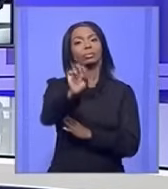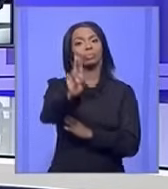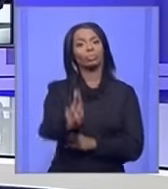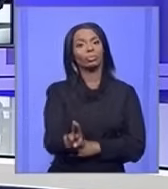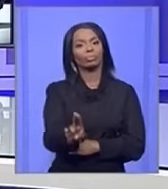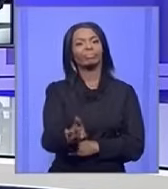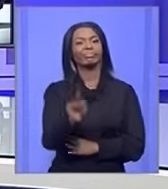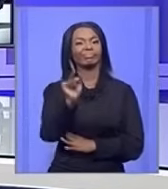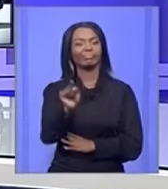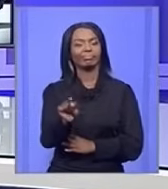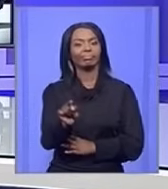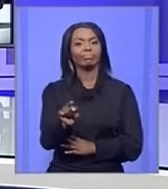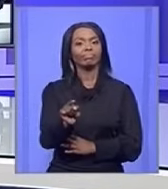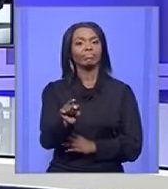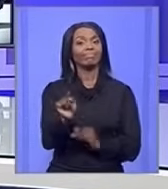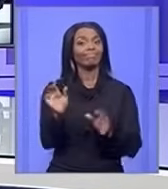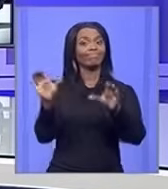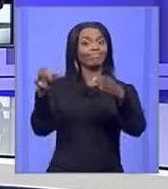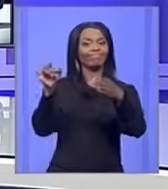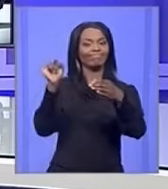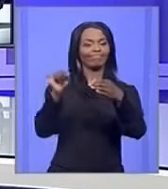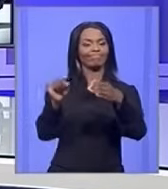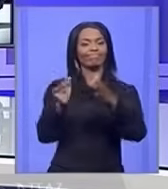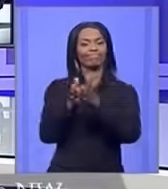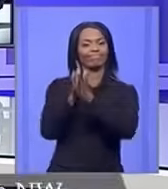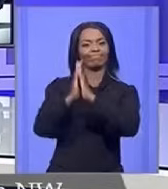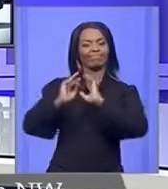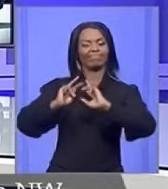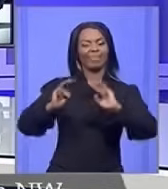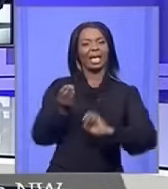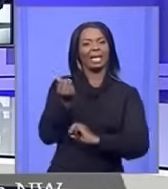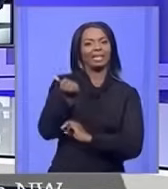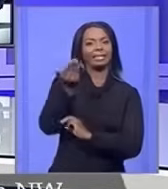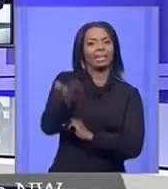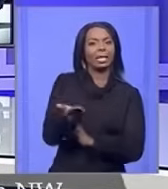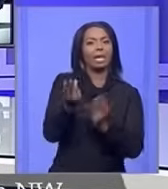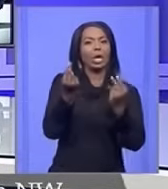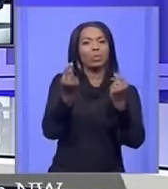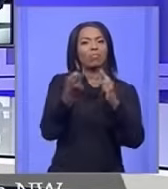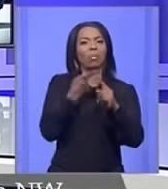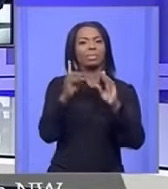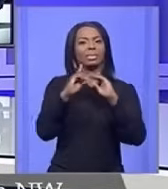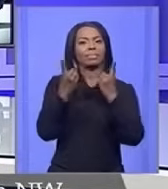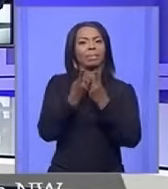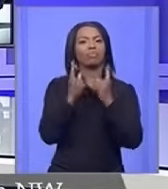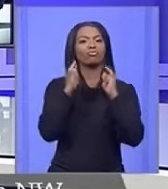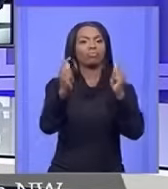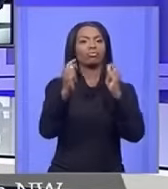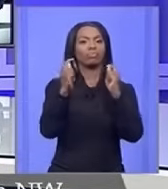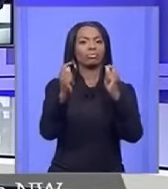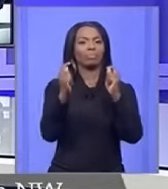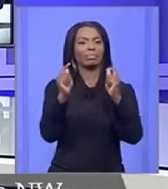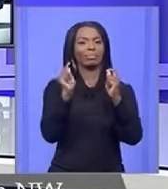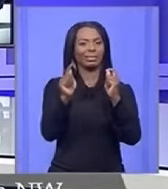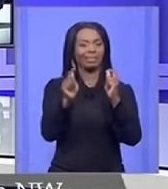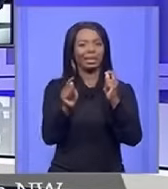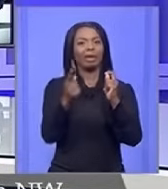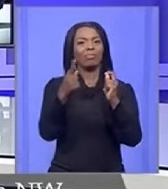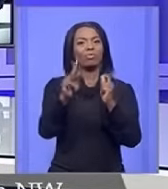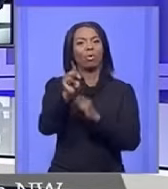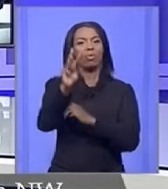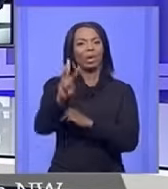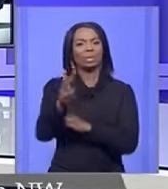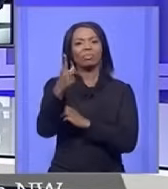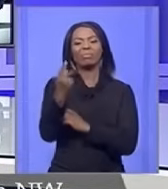Unit SIU e khupetšwe go nyakišiša tendera e msa ya dinamelwa tša bana ba dikolo ka Northwest. Komiti ya